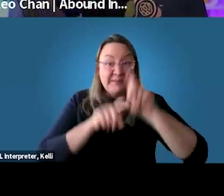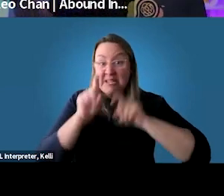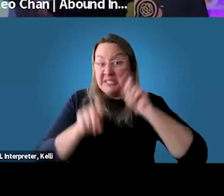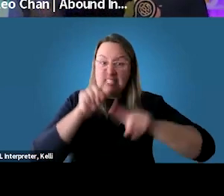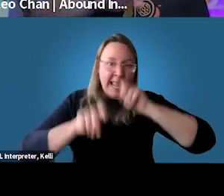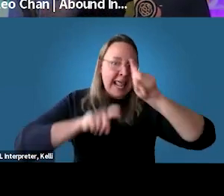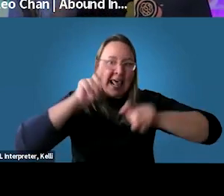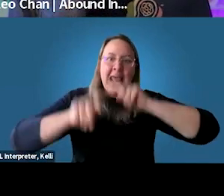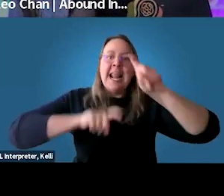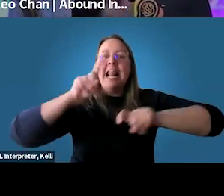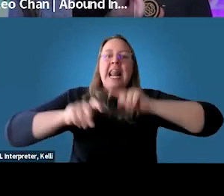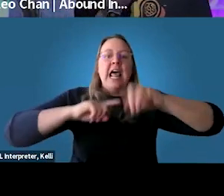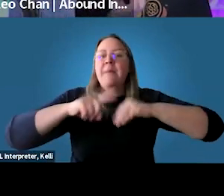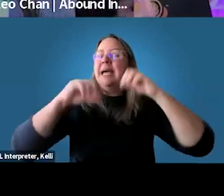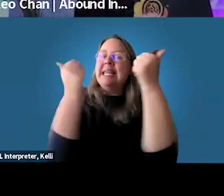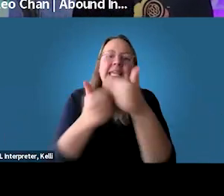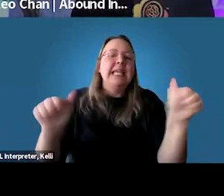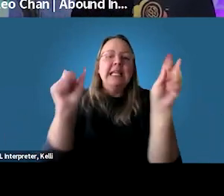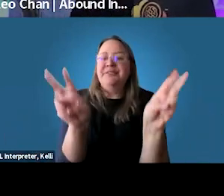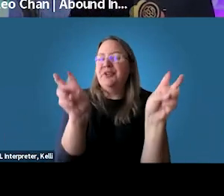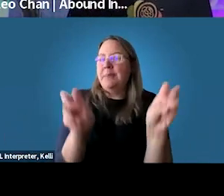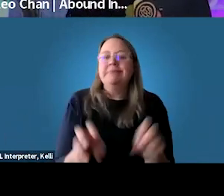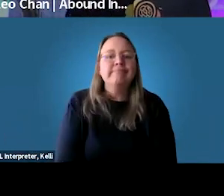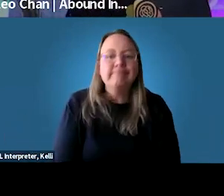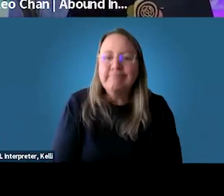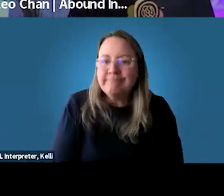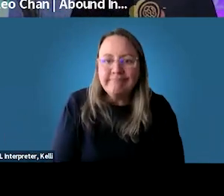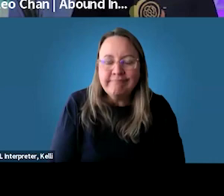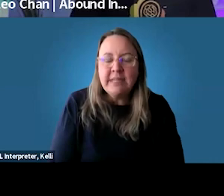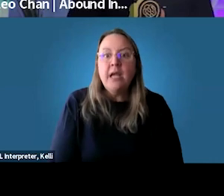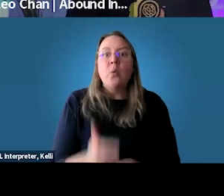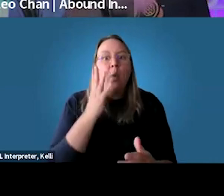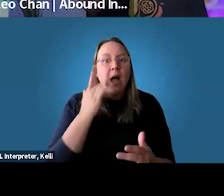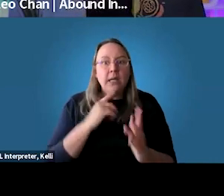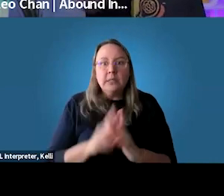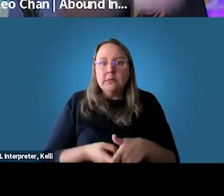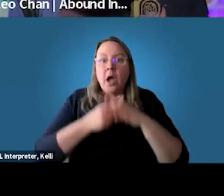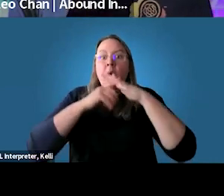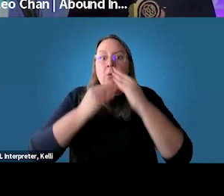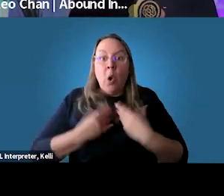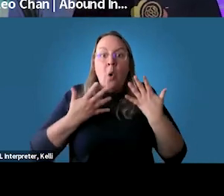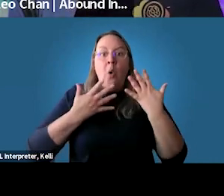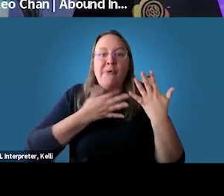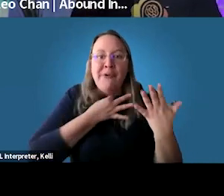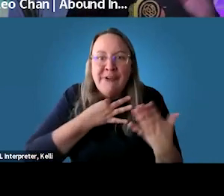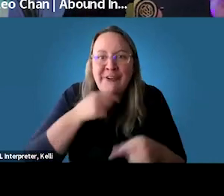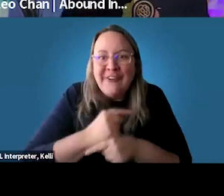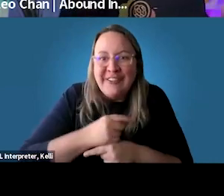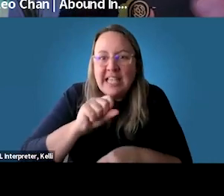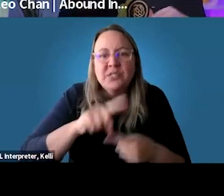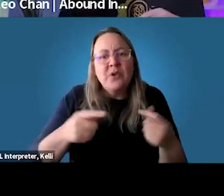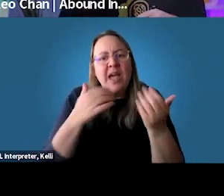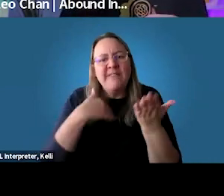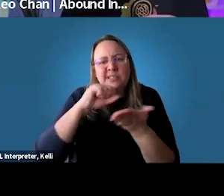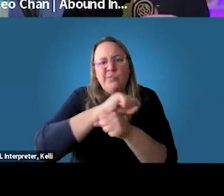a topic, any topic, because it really helps to ignite curiosity. And so you have the worksheet, so I encourage you to do